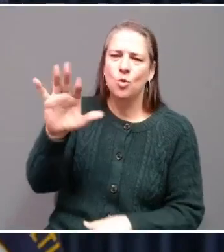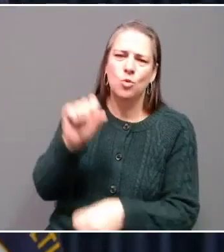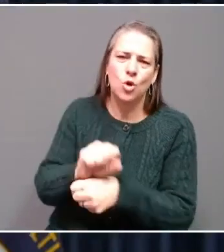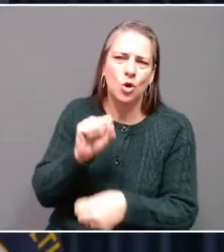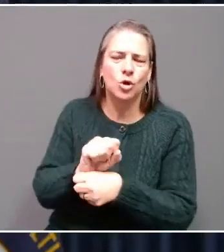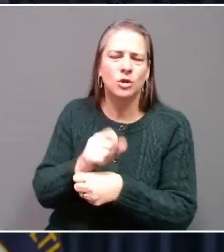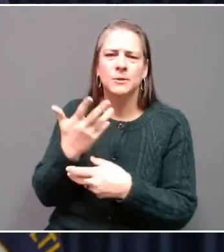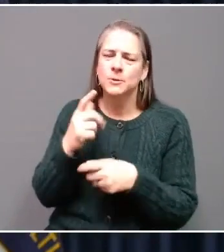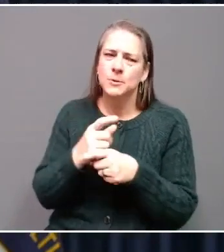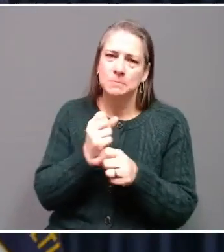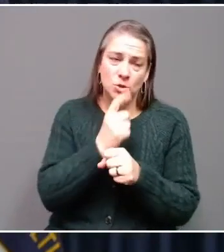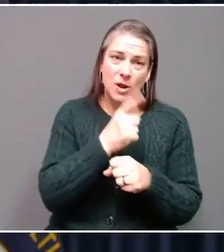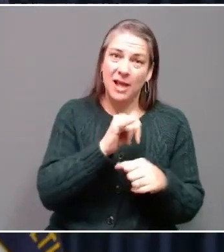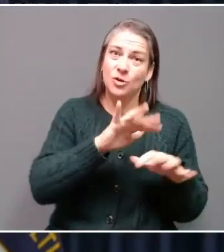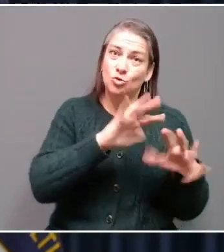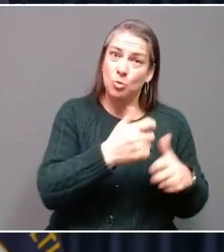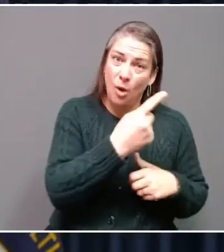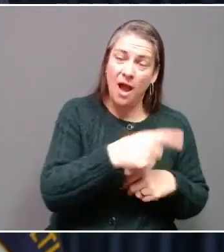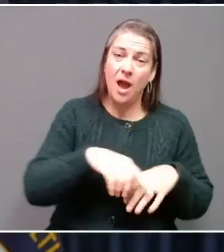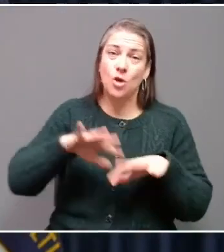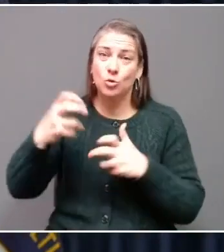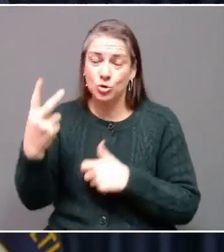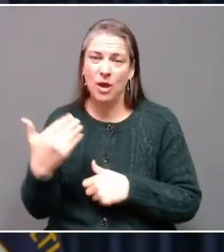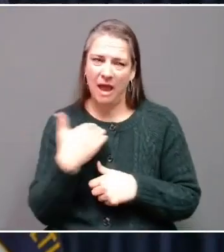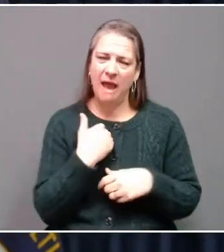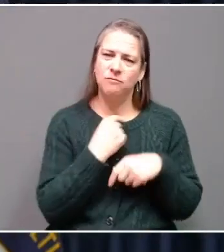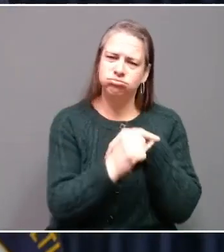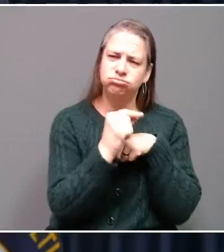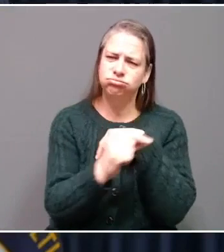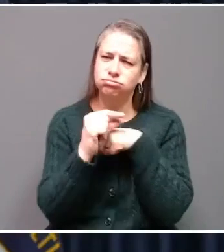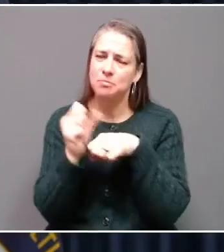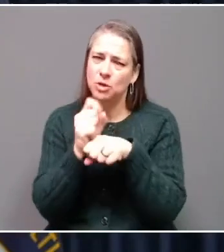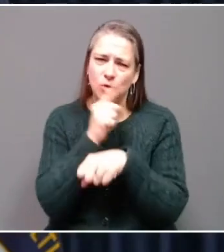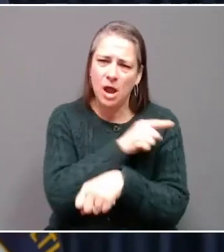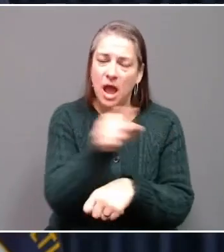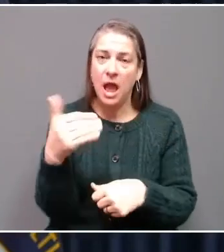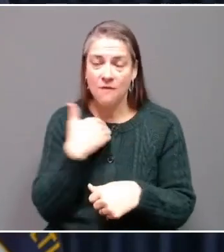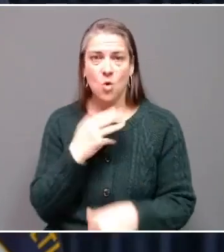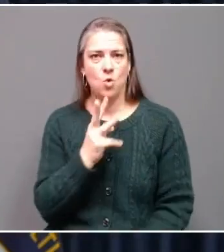one and round two, we are bringing water or sewer services to an estimated